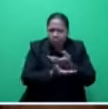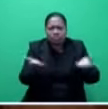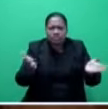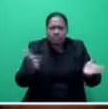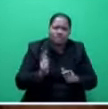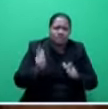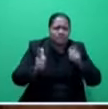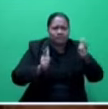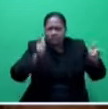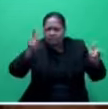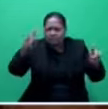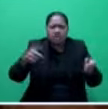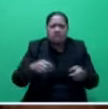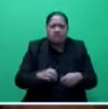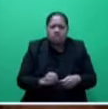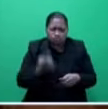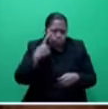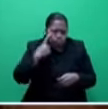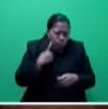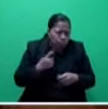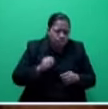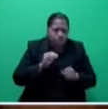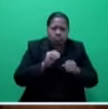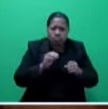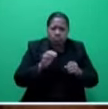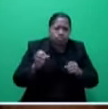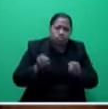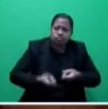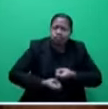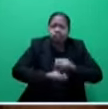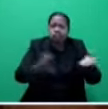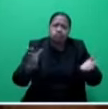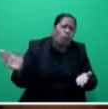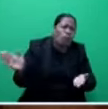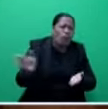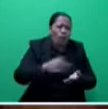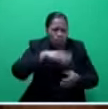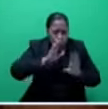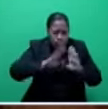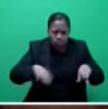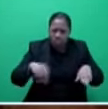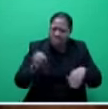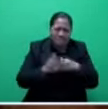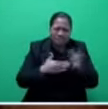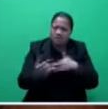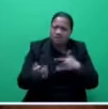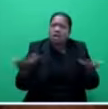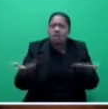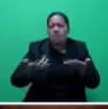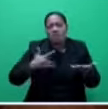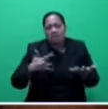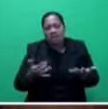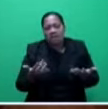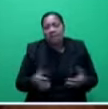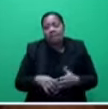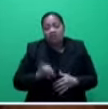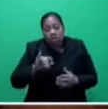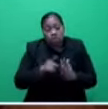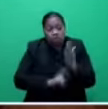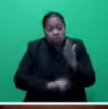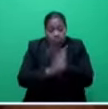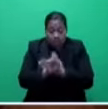to reach as many children as possible, no matter where they were. Mr. Speaker, on June 1st, as I mentioned, we